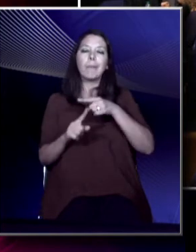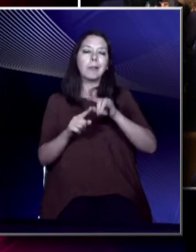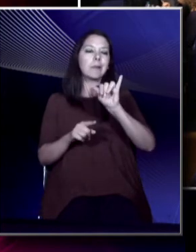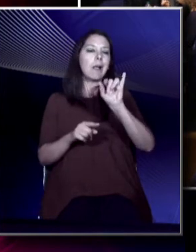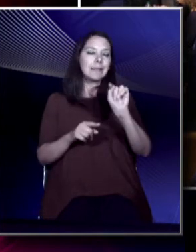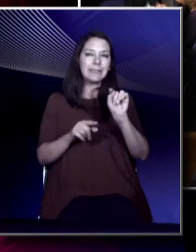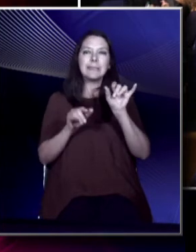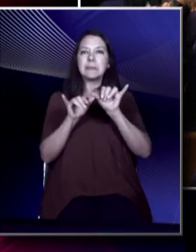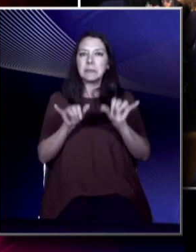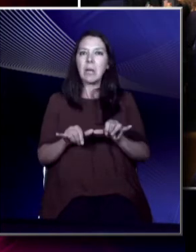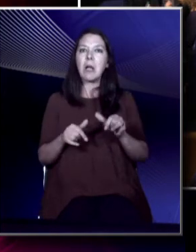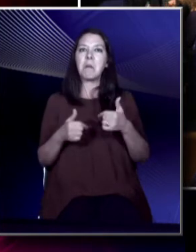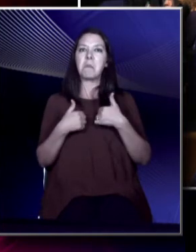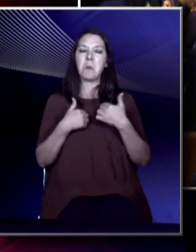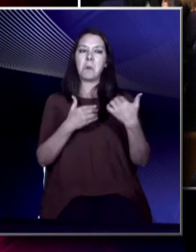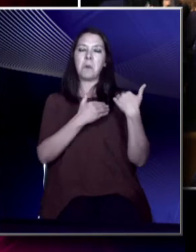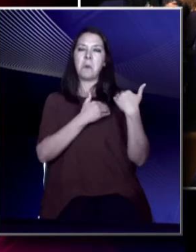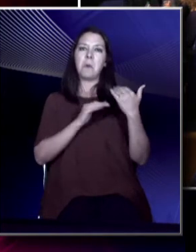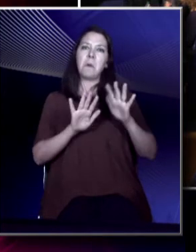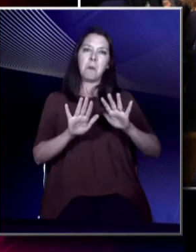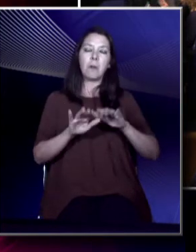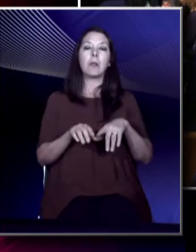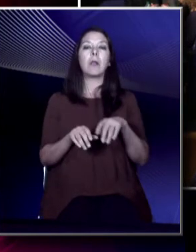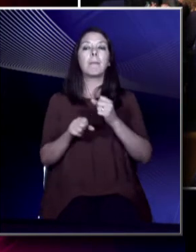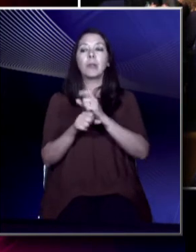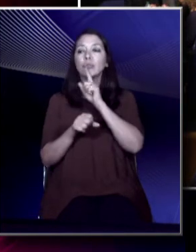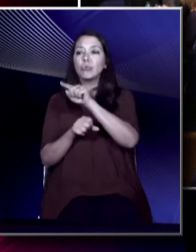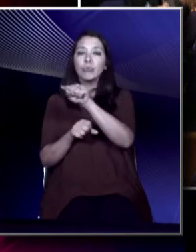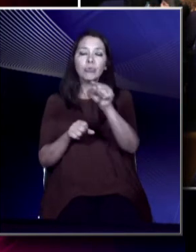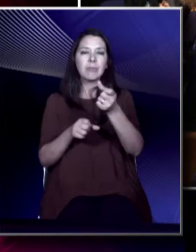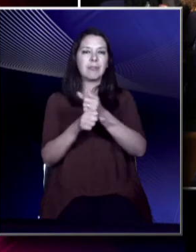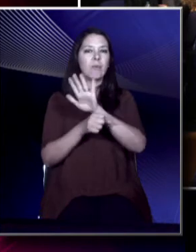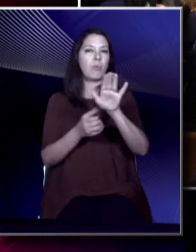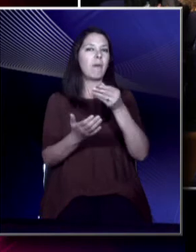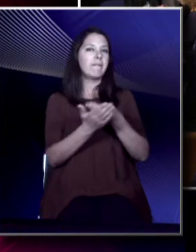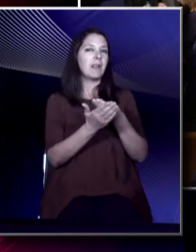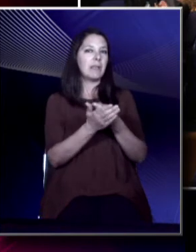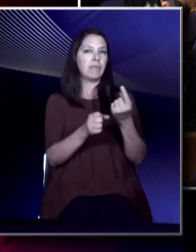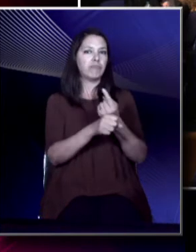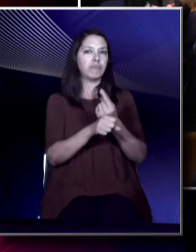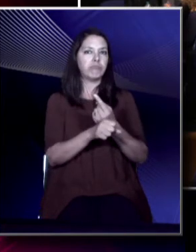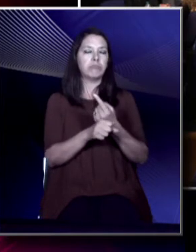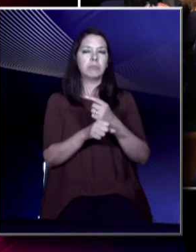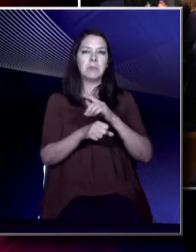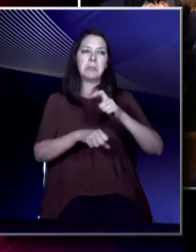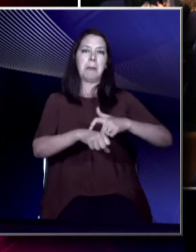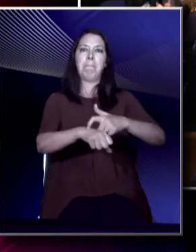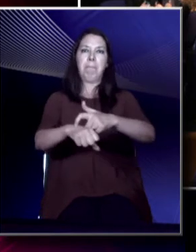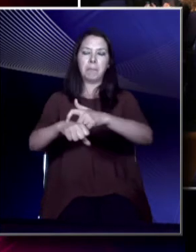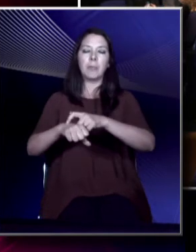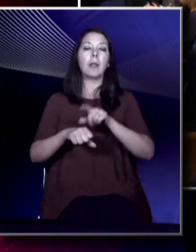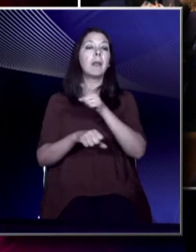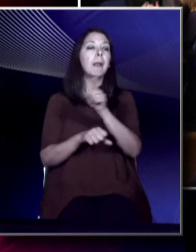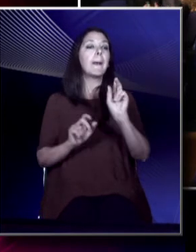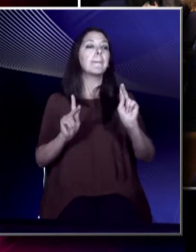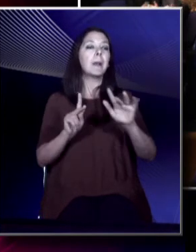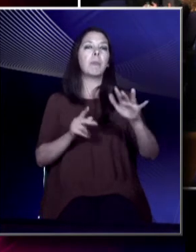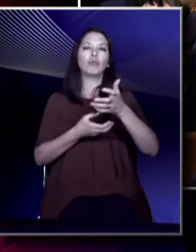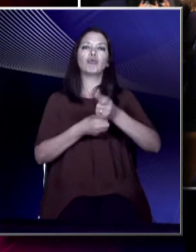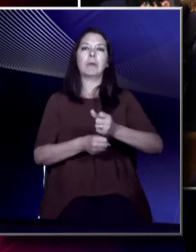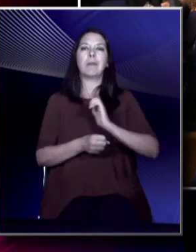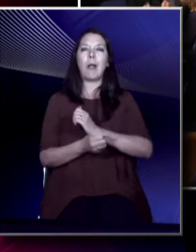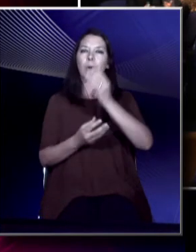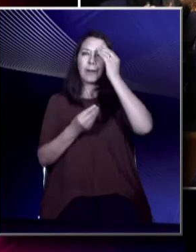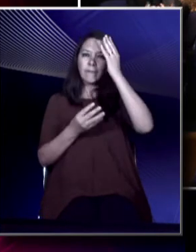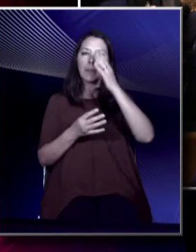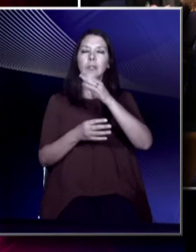making sure that everyone is receiving their funding in an efficient way, and also that the public has trust in our data and